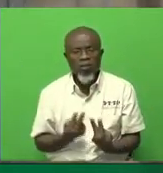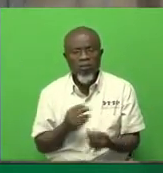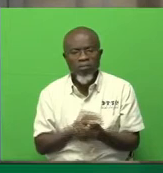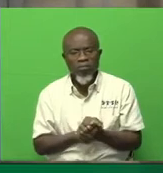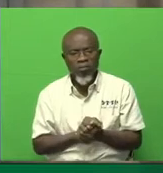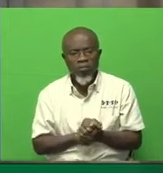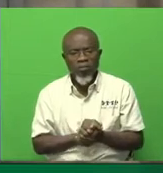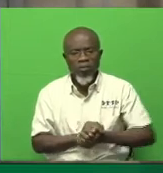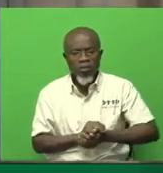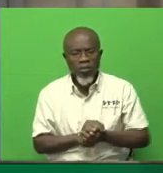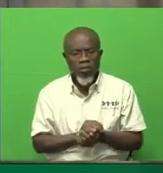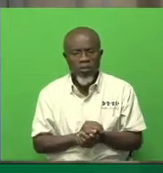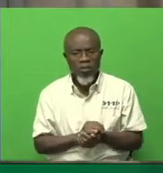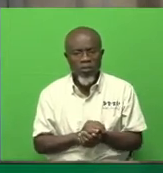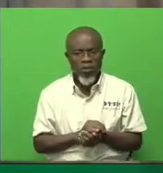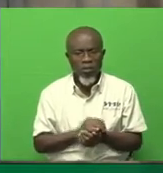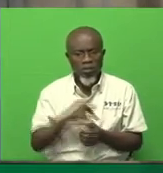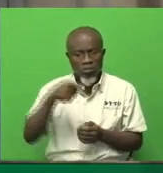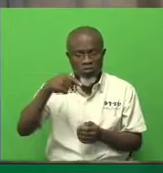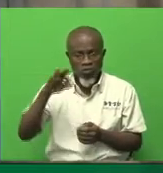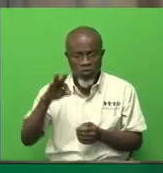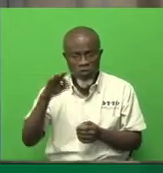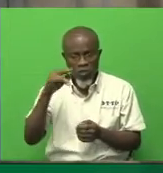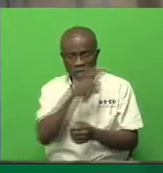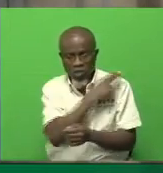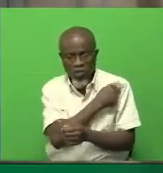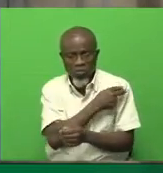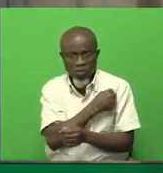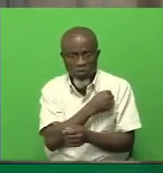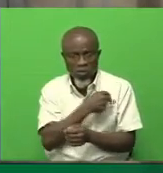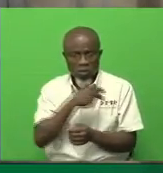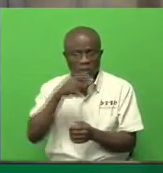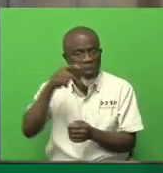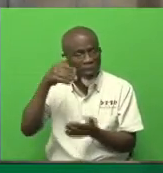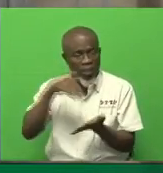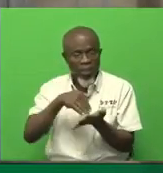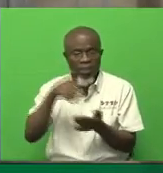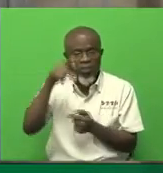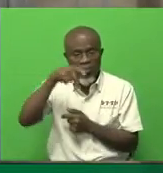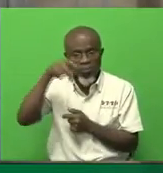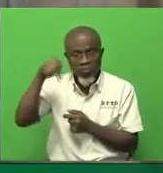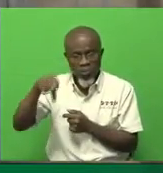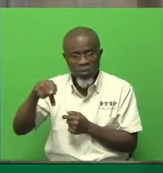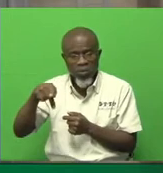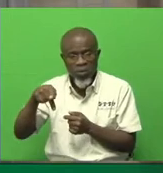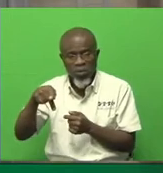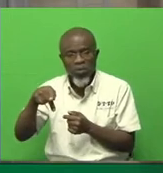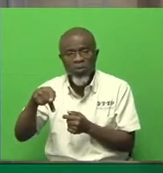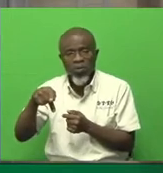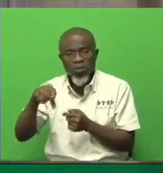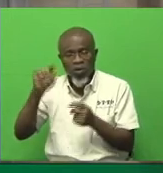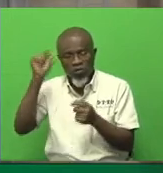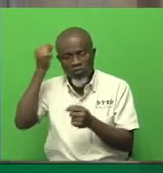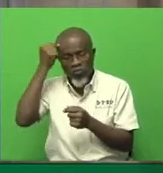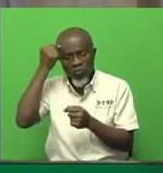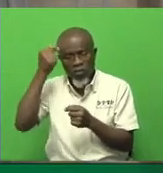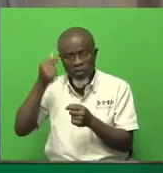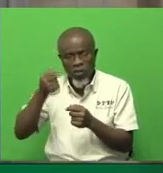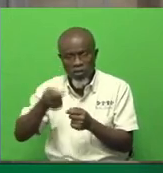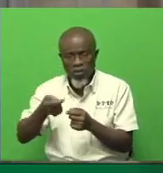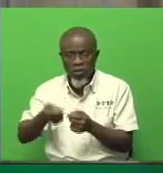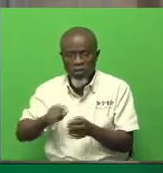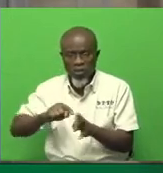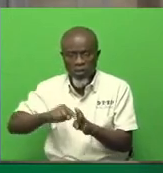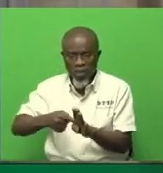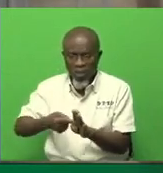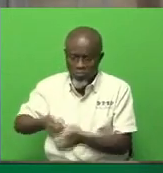Deputy speaker the point forwarding Hospital the people's partnership government turned the sword to begin construction of the